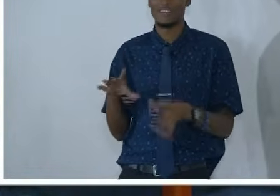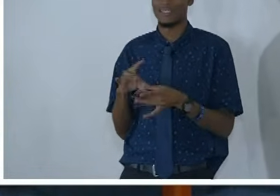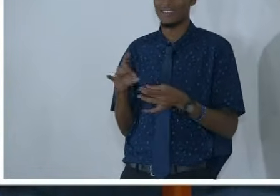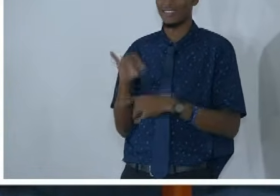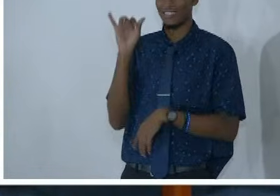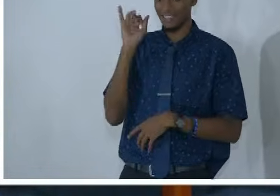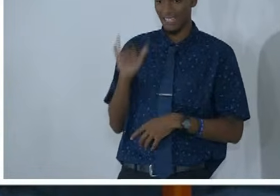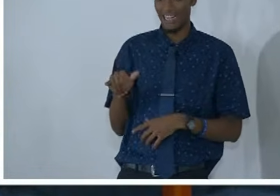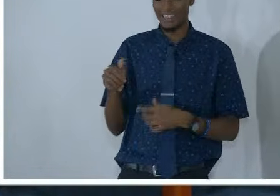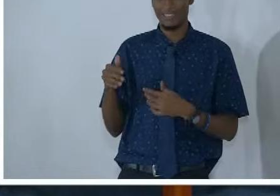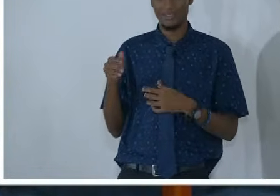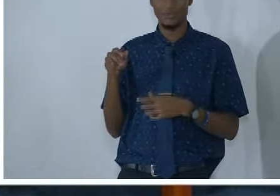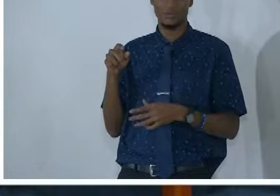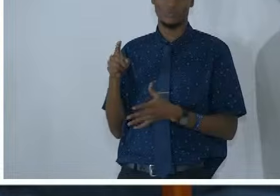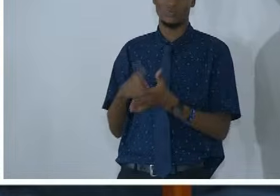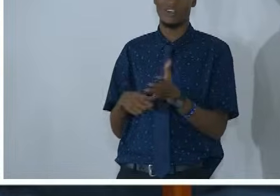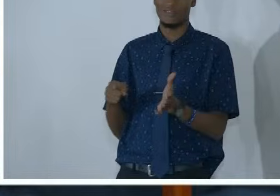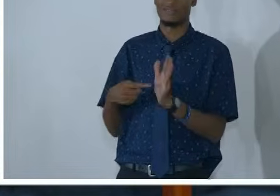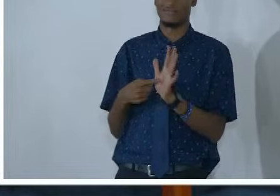case,